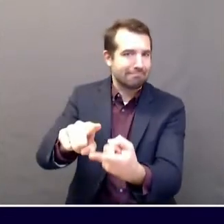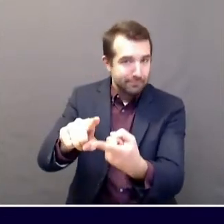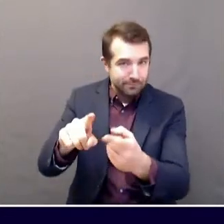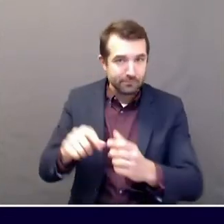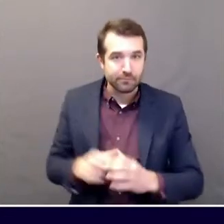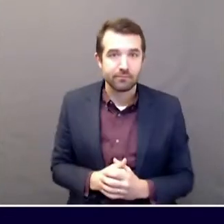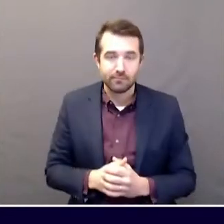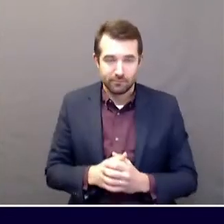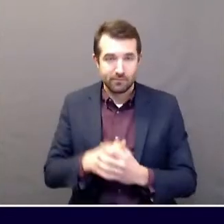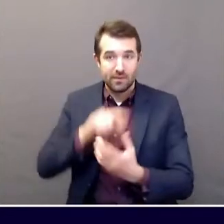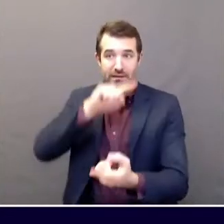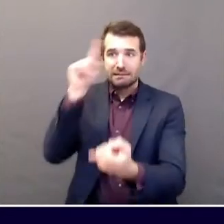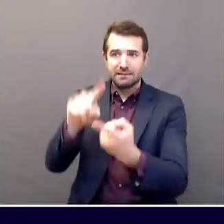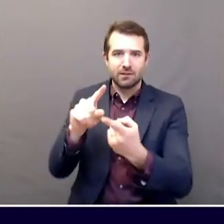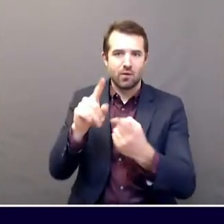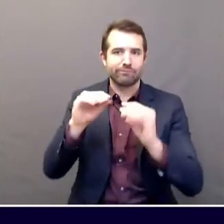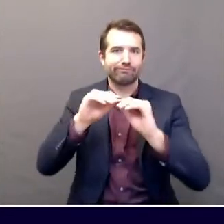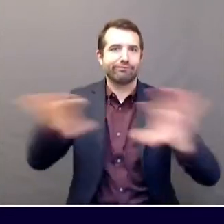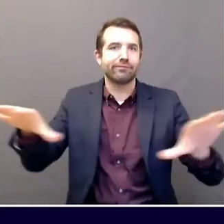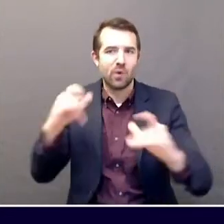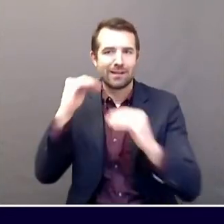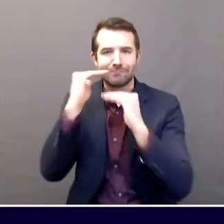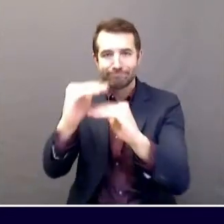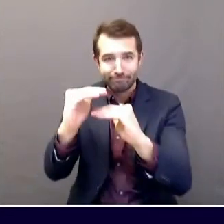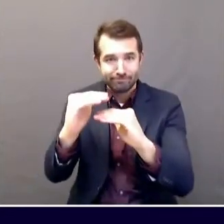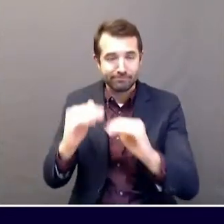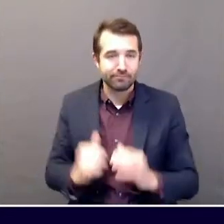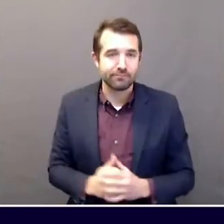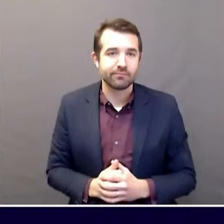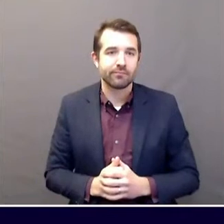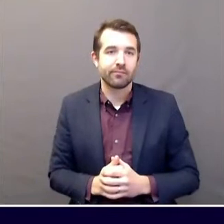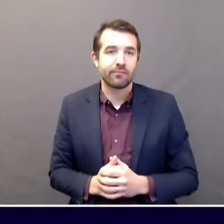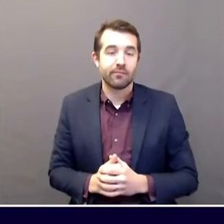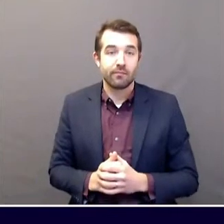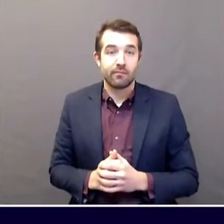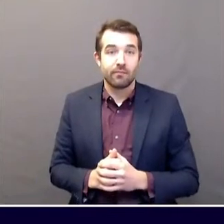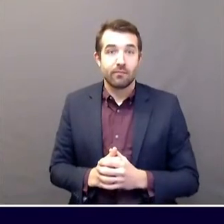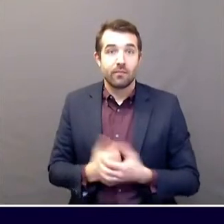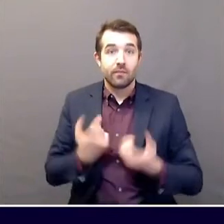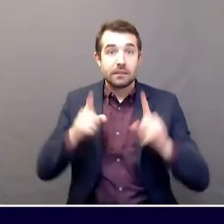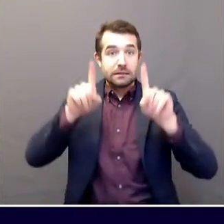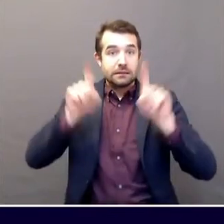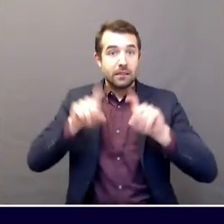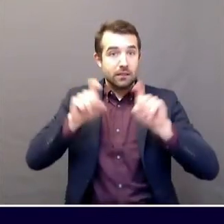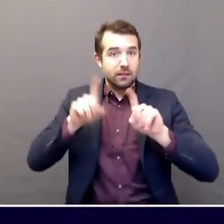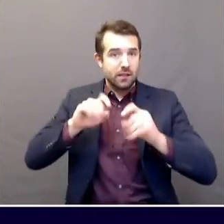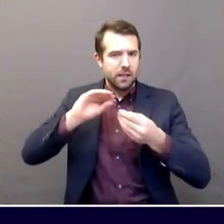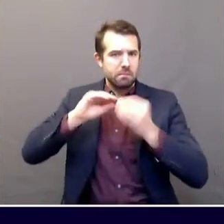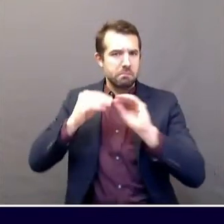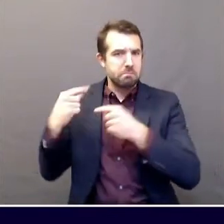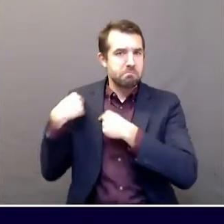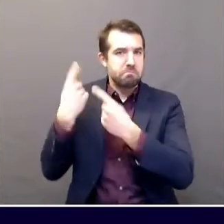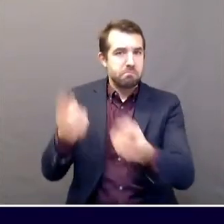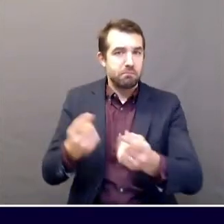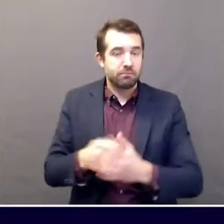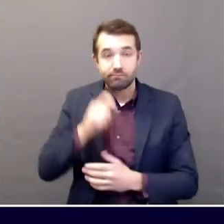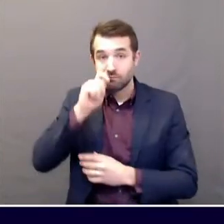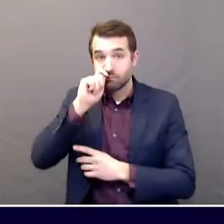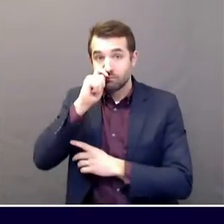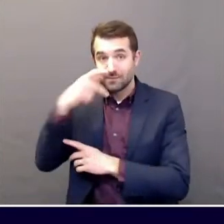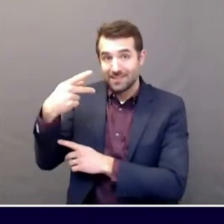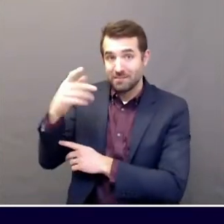as much as we can. Turning now to testing. For PCR tests,